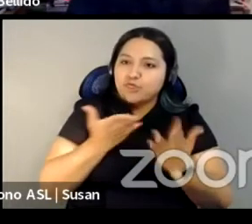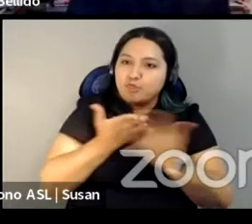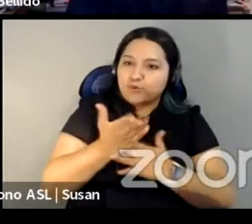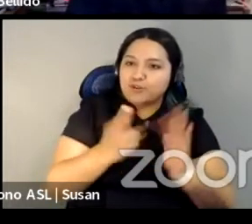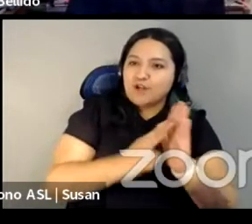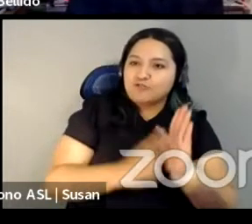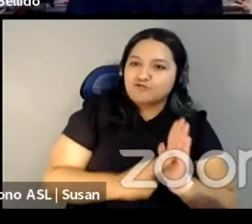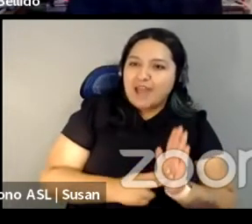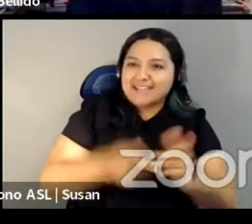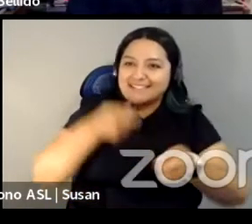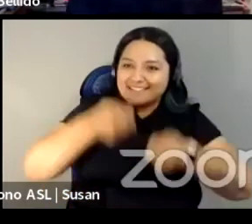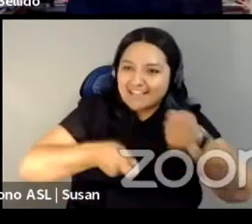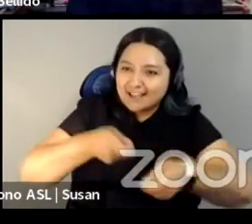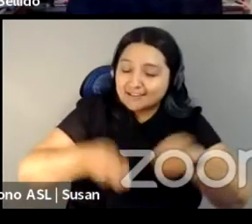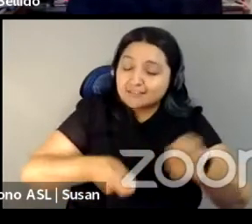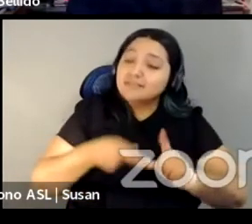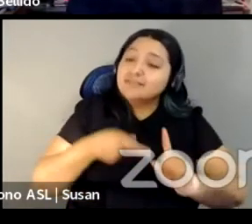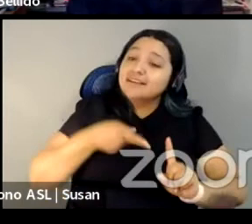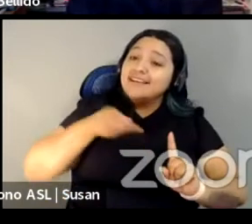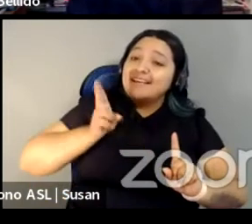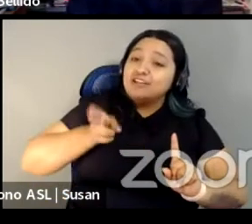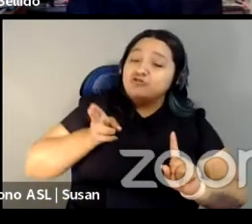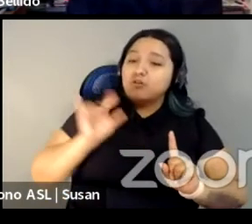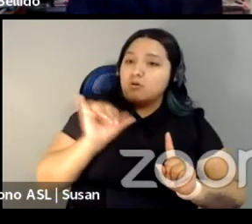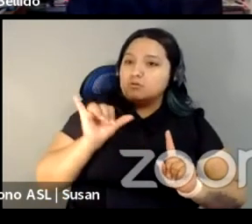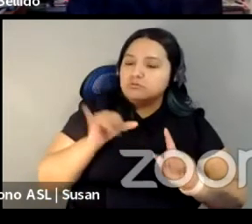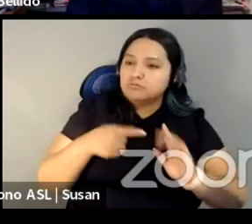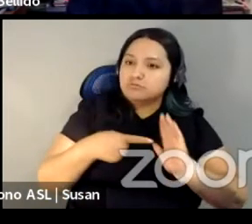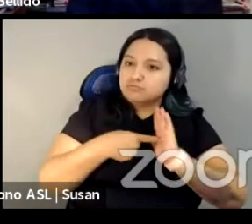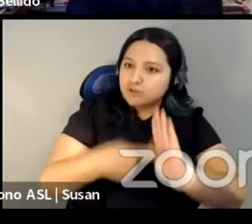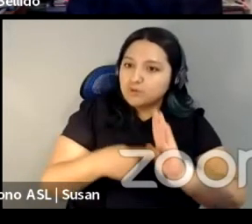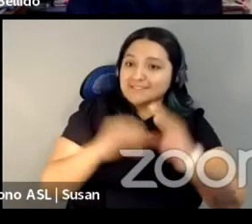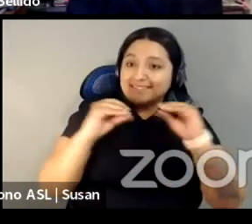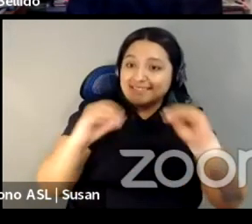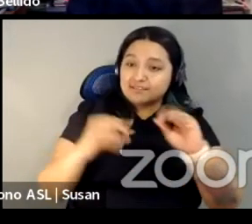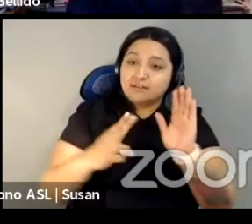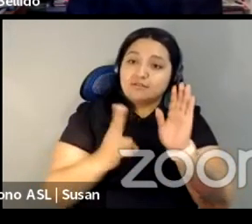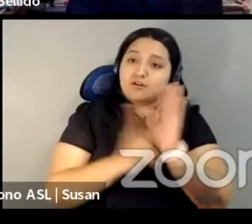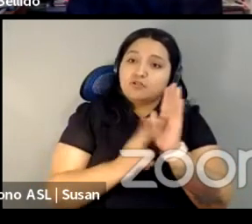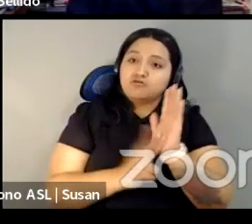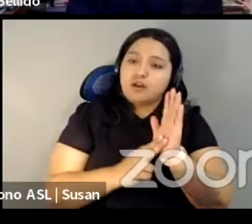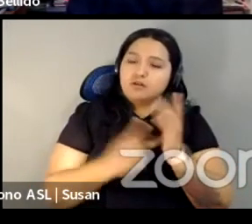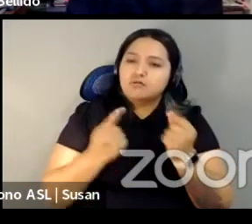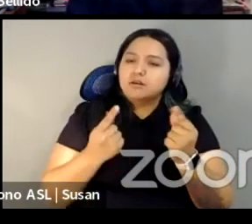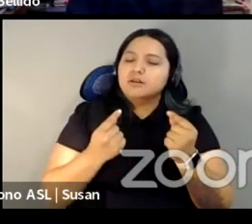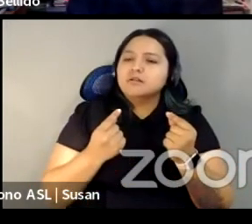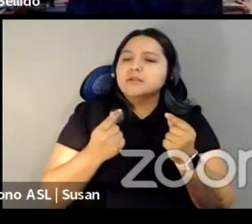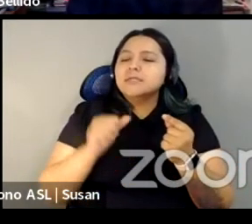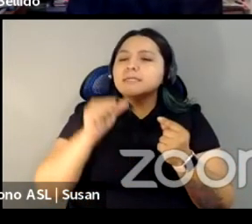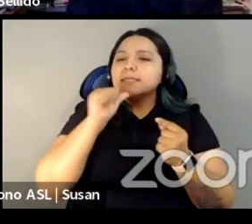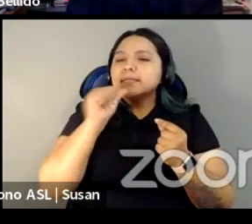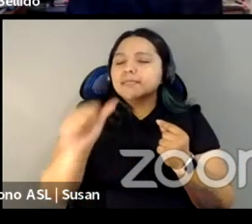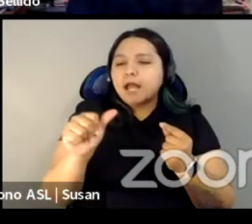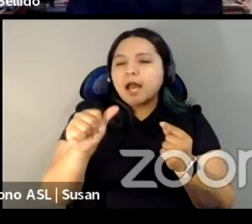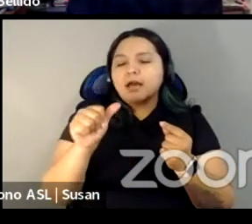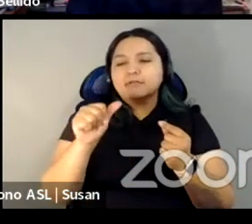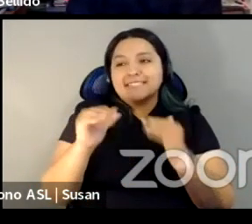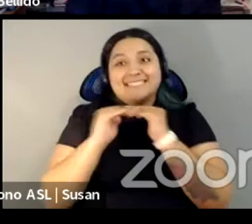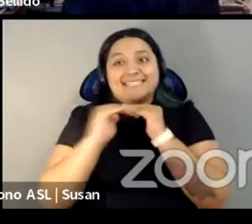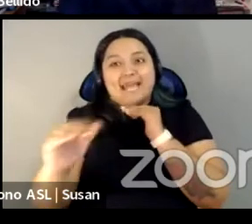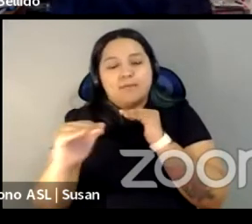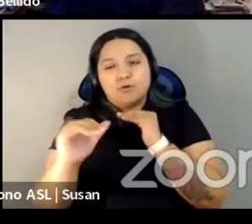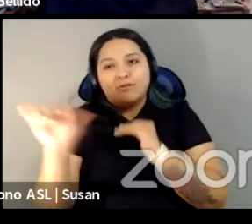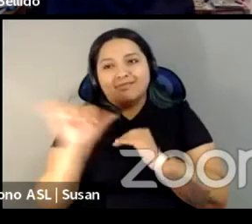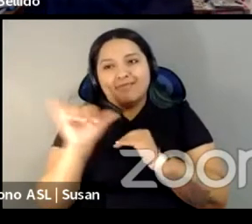this history teaches is that contracts are much less stable than lawyers might assume and